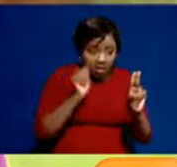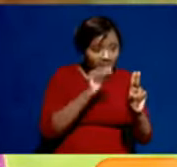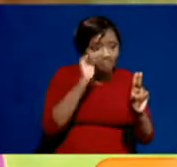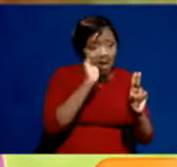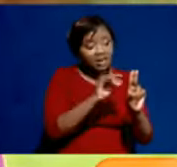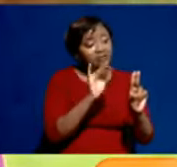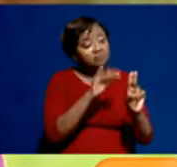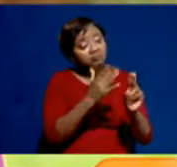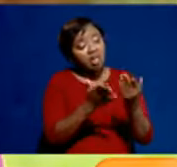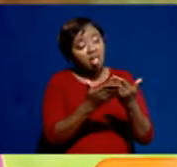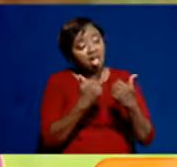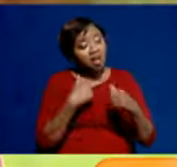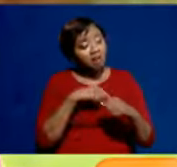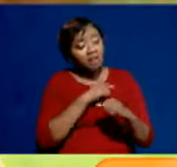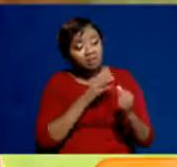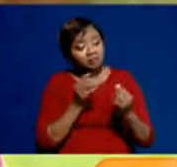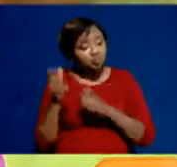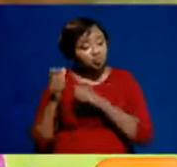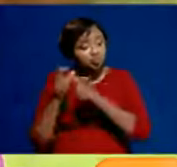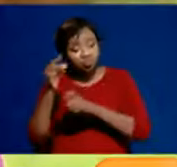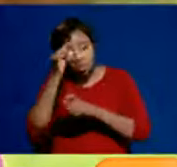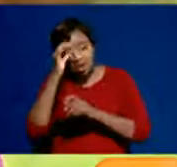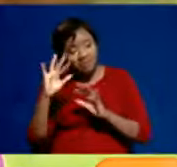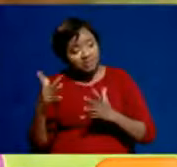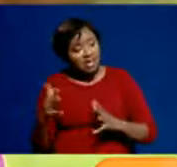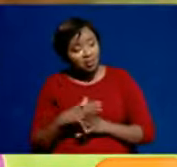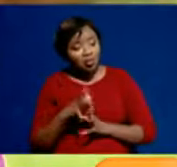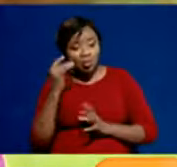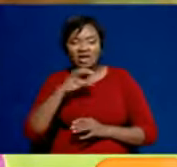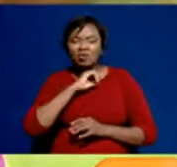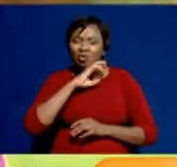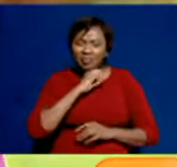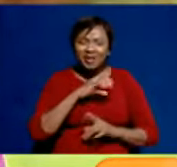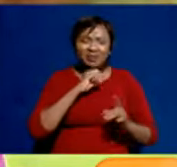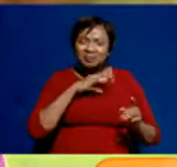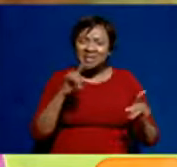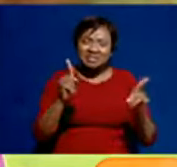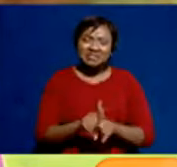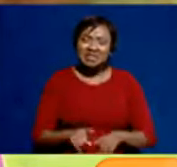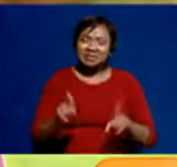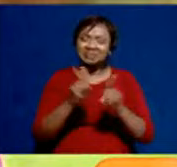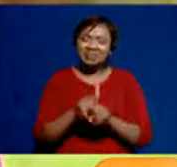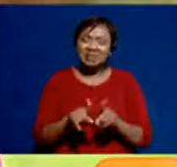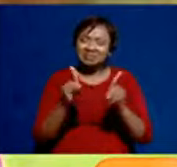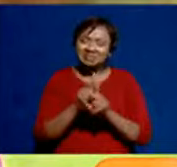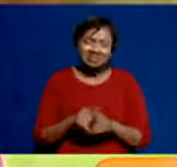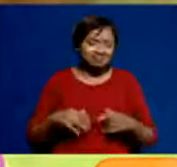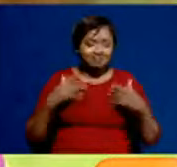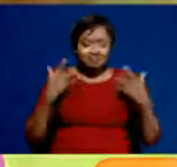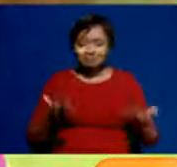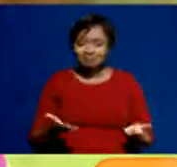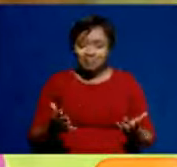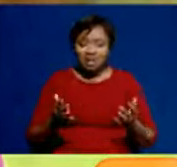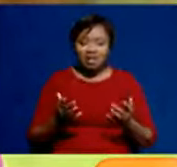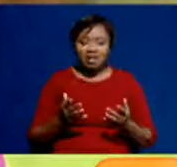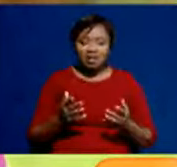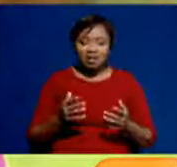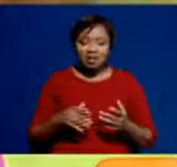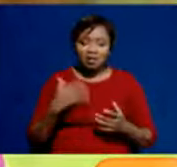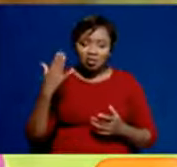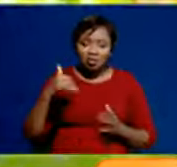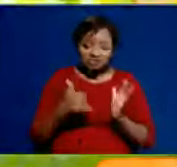how to govern so that they can get over this thing about Uhuru? You see, it's not every sneeze where we must